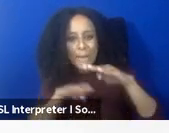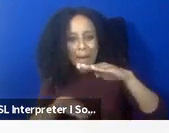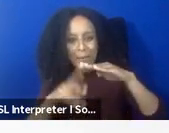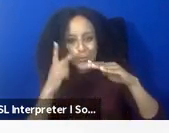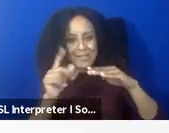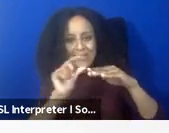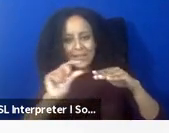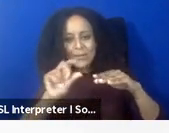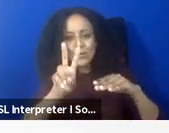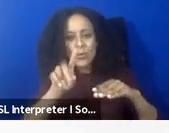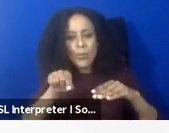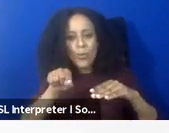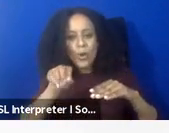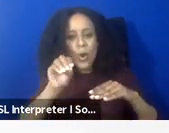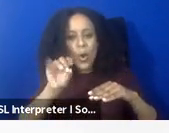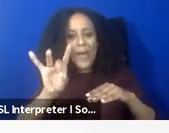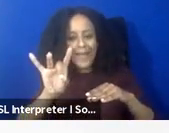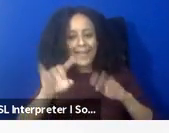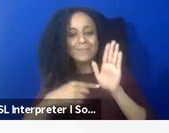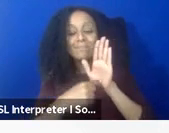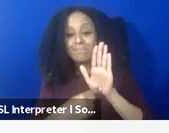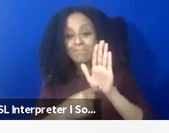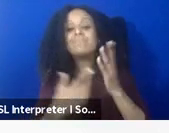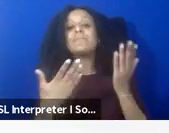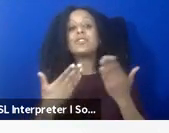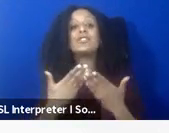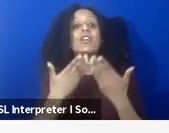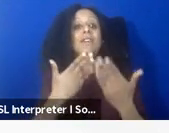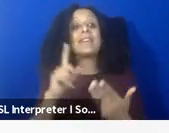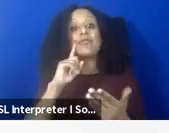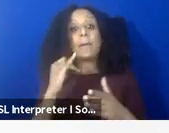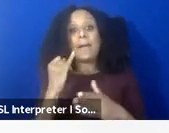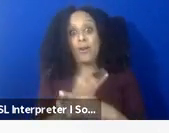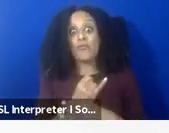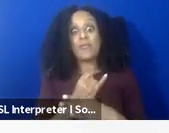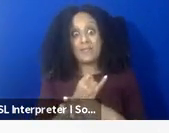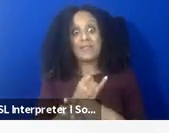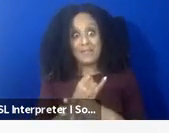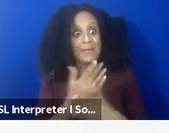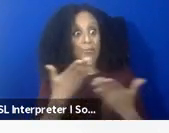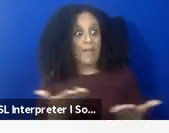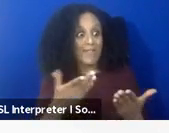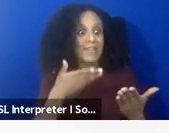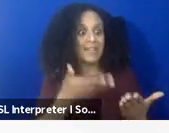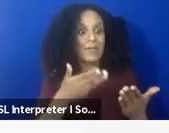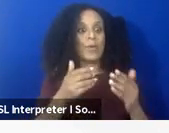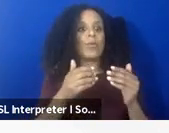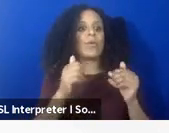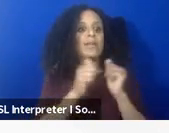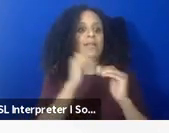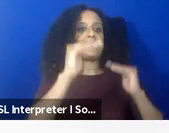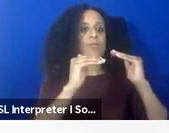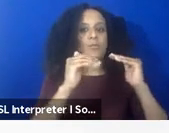of 2.08. This suggests that hearing impairment is more prevalent in those with diabetes than adults without